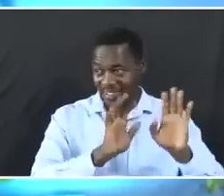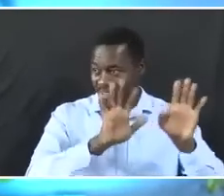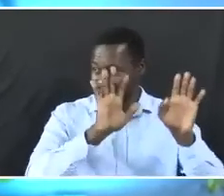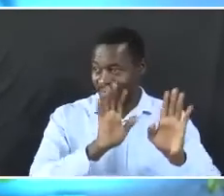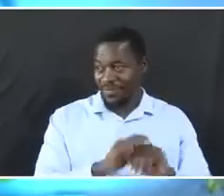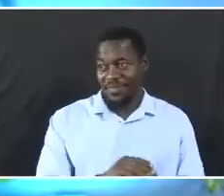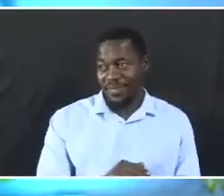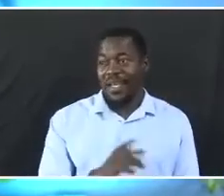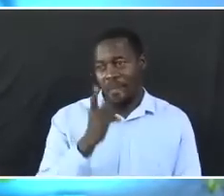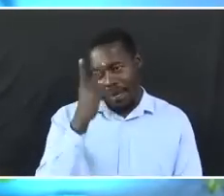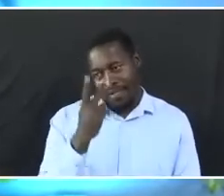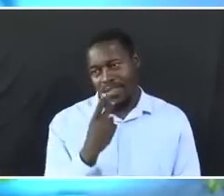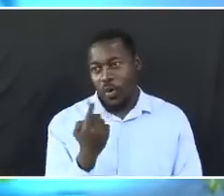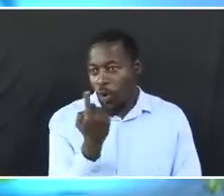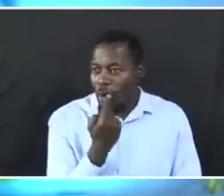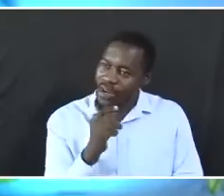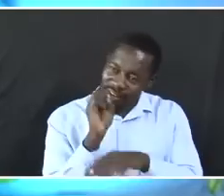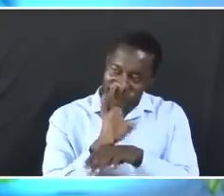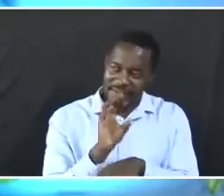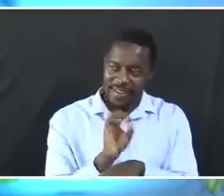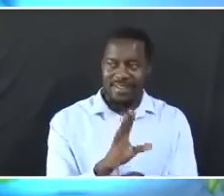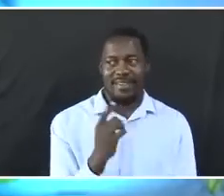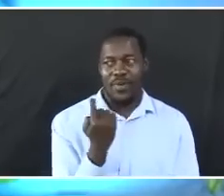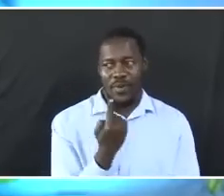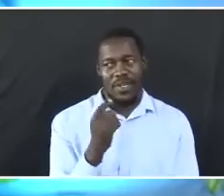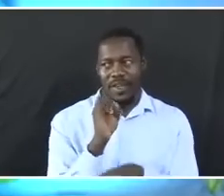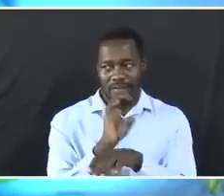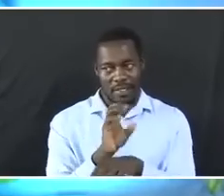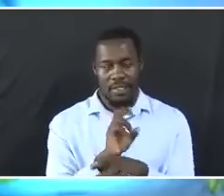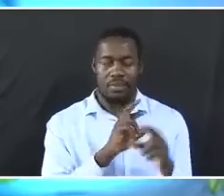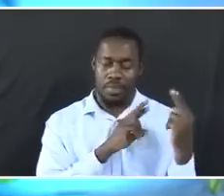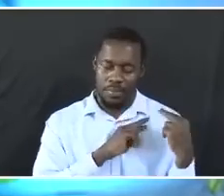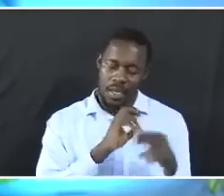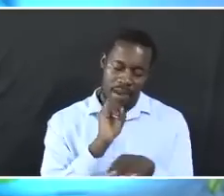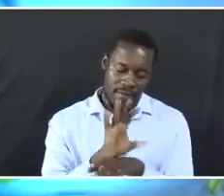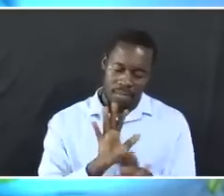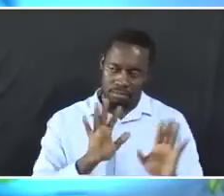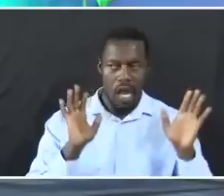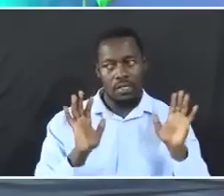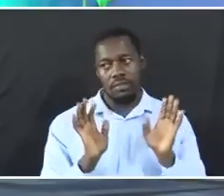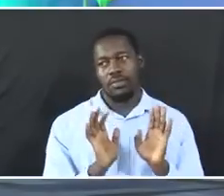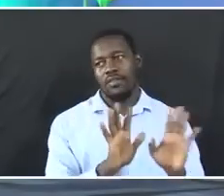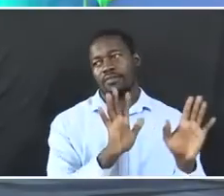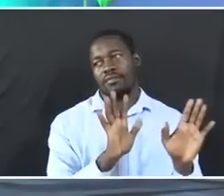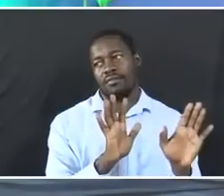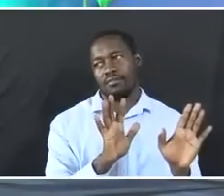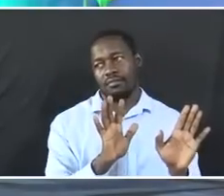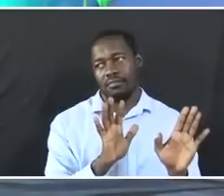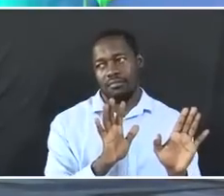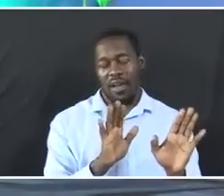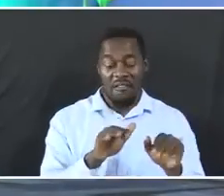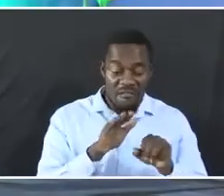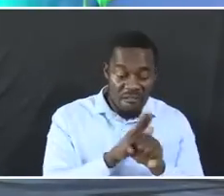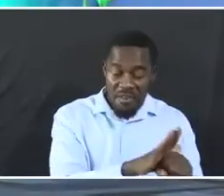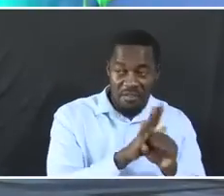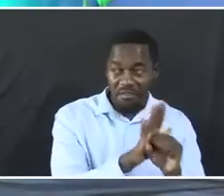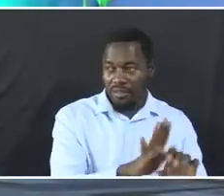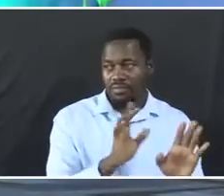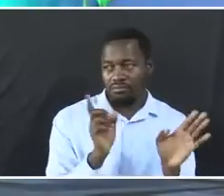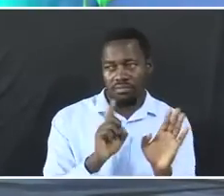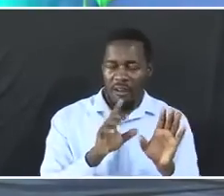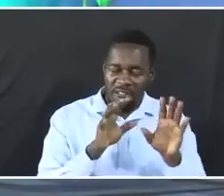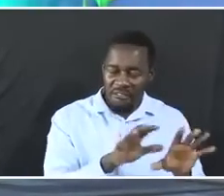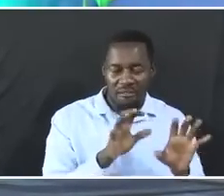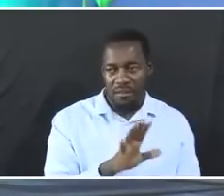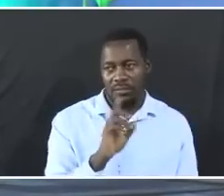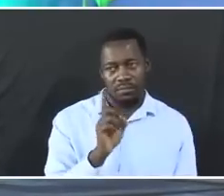They must take responsibility for the choice they make. but it